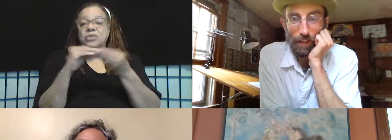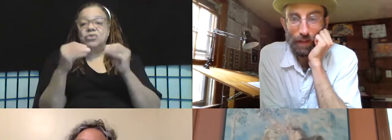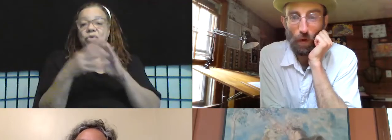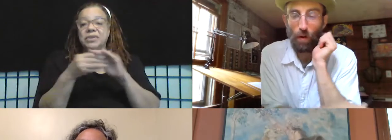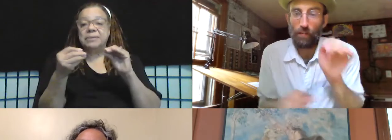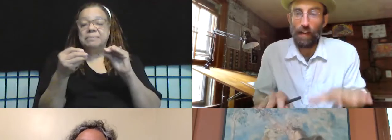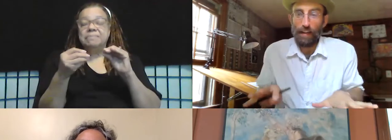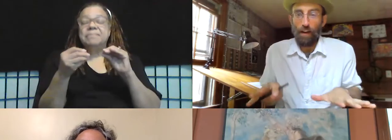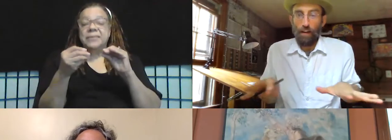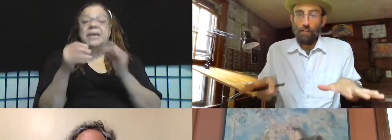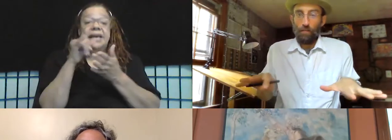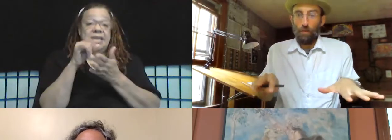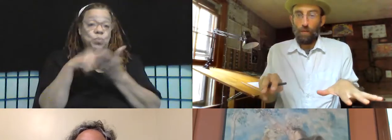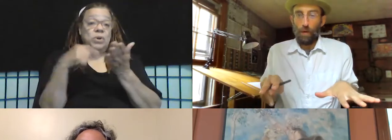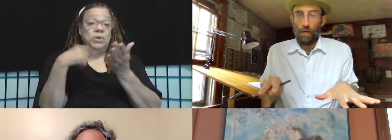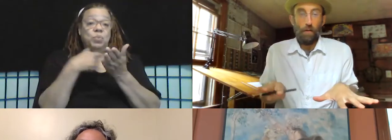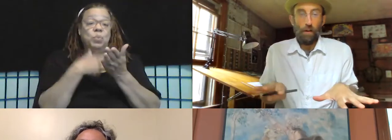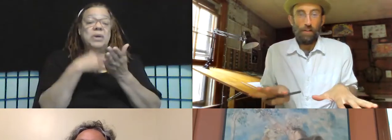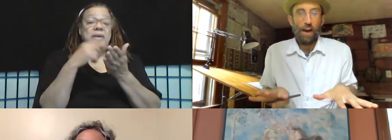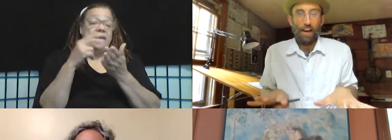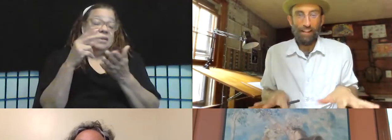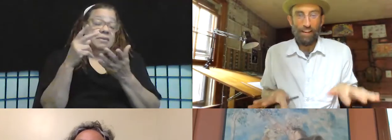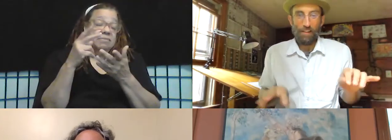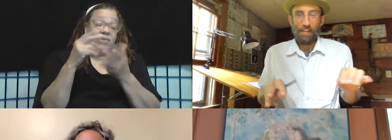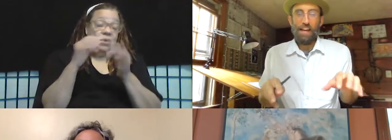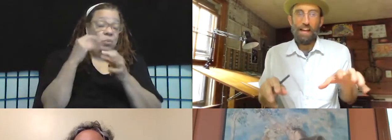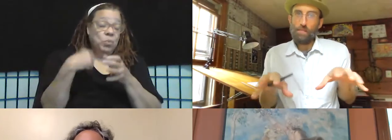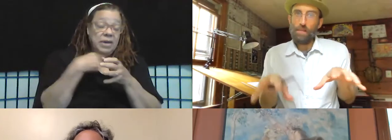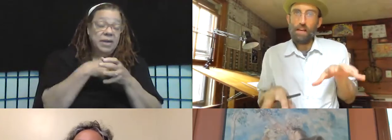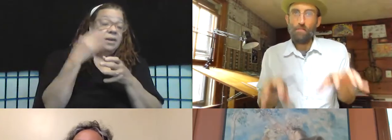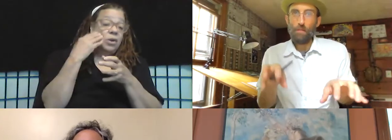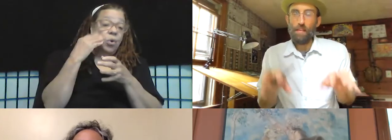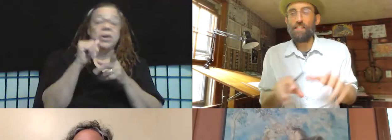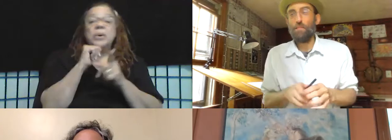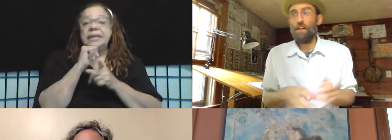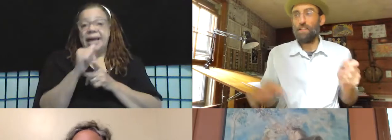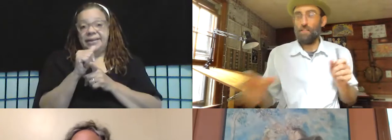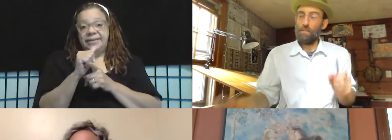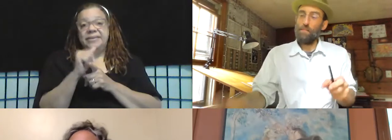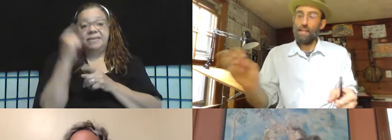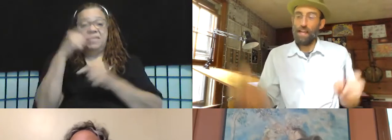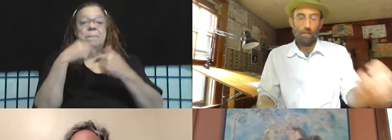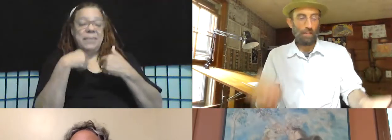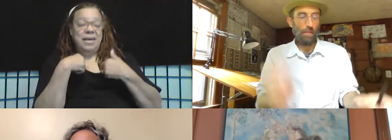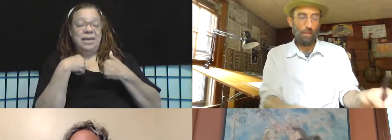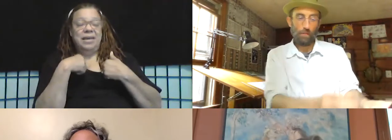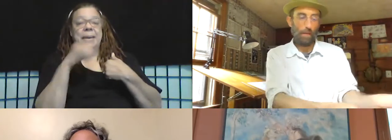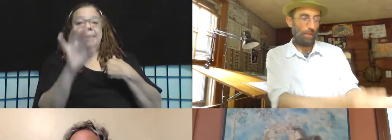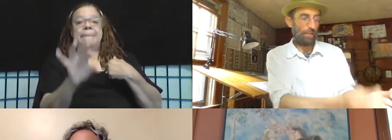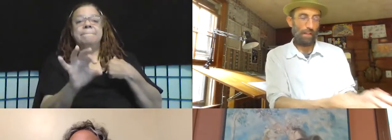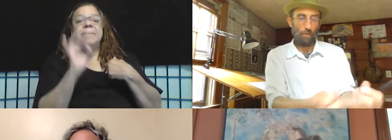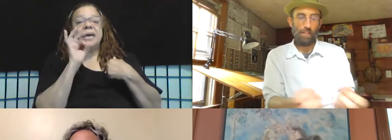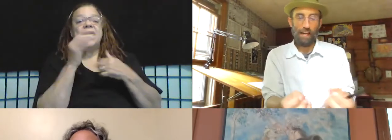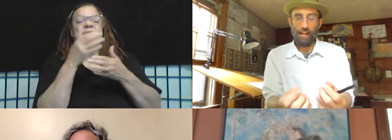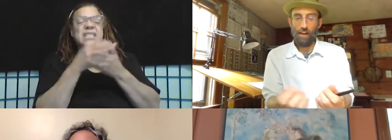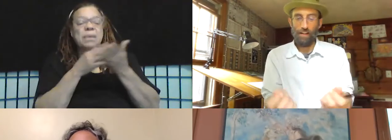it's what we're all standing on, whether we know it or not, and to become, for me, this is a project of like picking out some of those